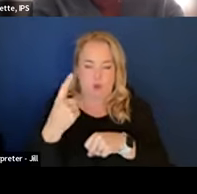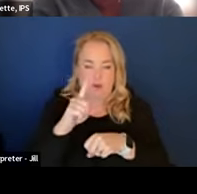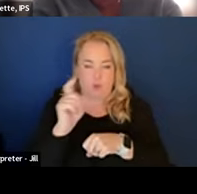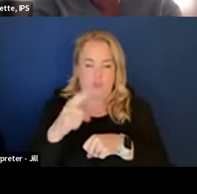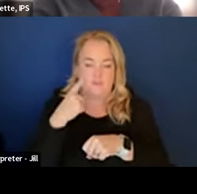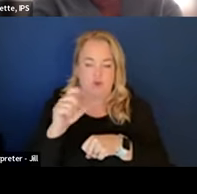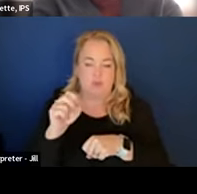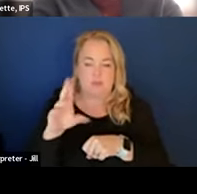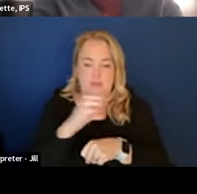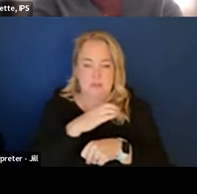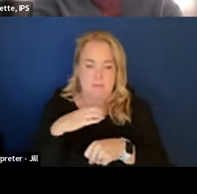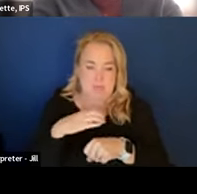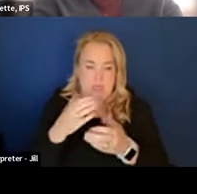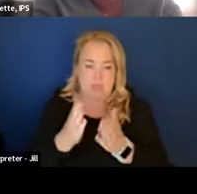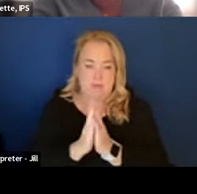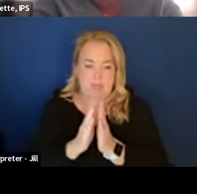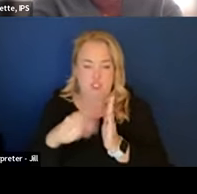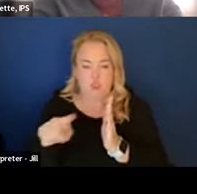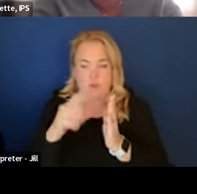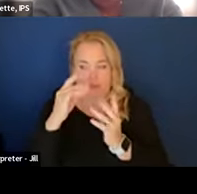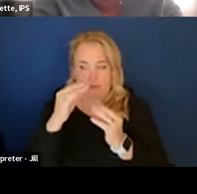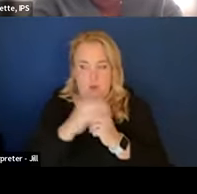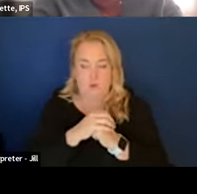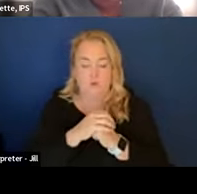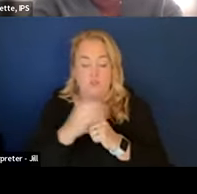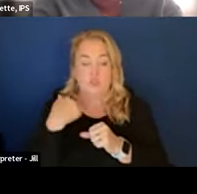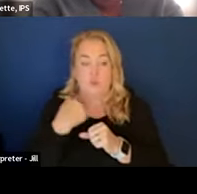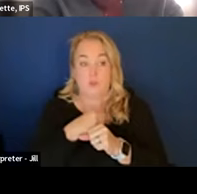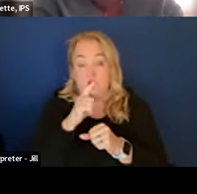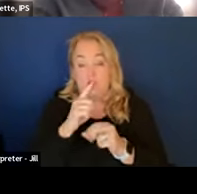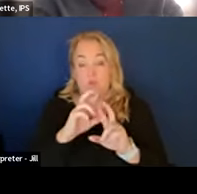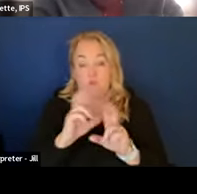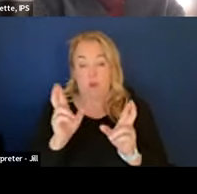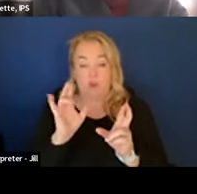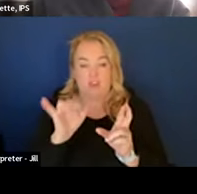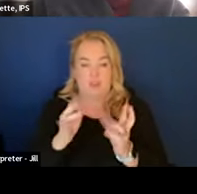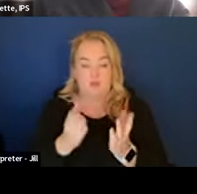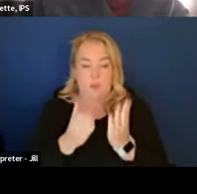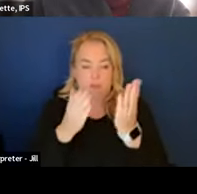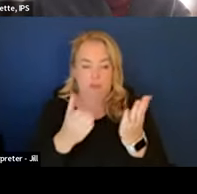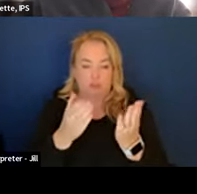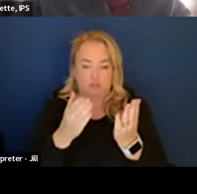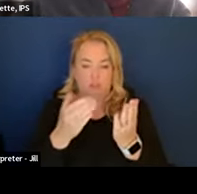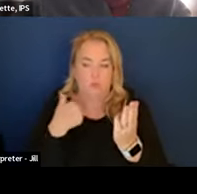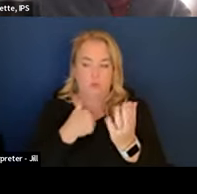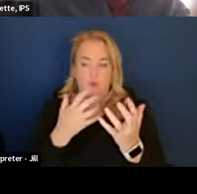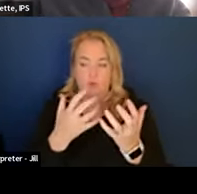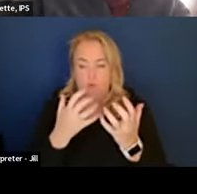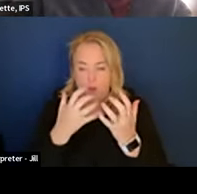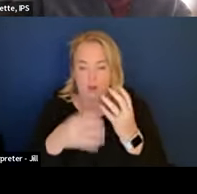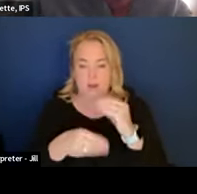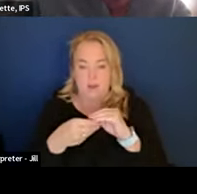that I'd ask you to think about for us. So as we're prepping this lighthouse recommendation, we would like to pepper it with